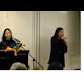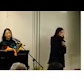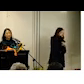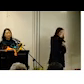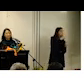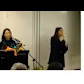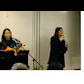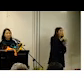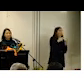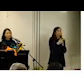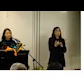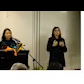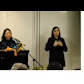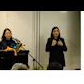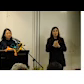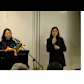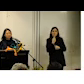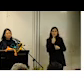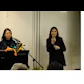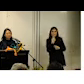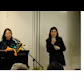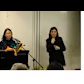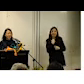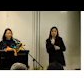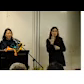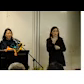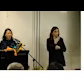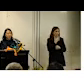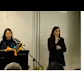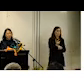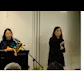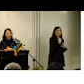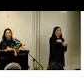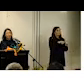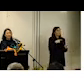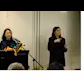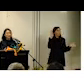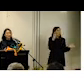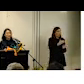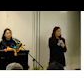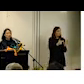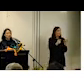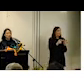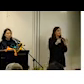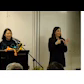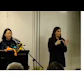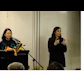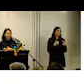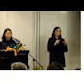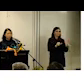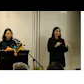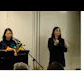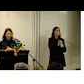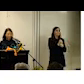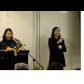to the severe drug-resistant epilepsy. And this is thought to be caused by the loss of GABA-A receptor function caused by